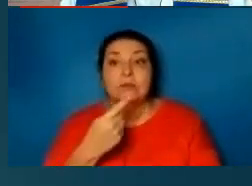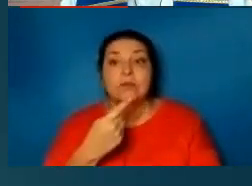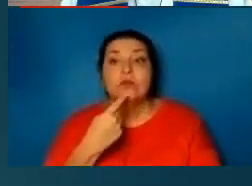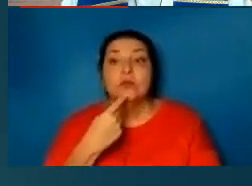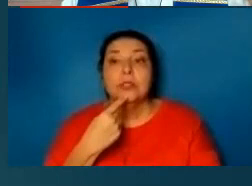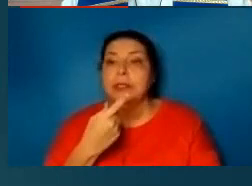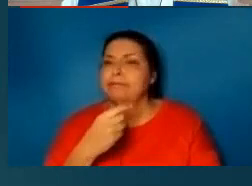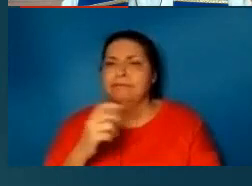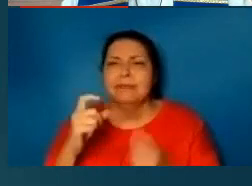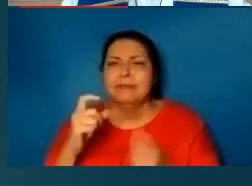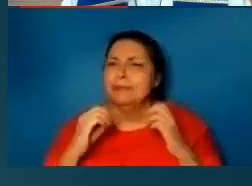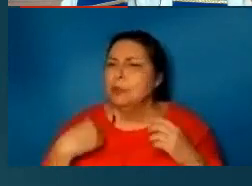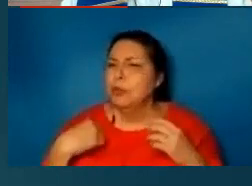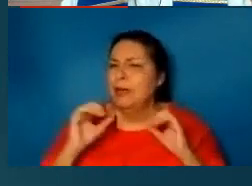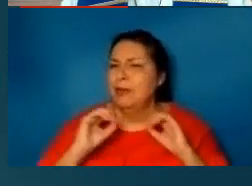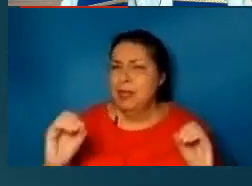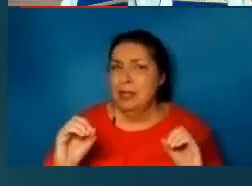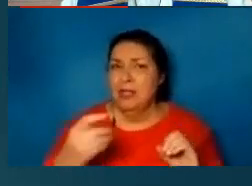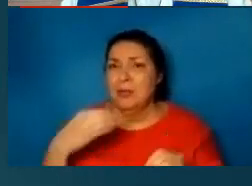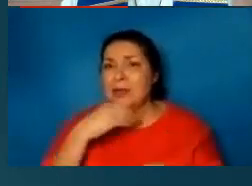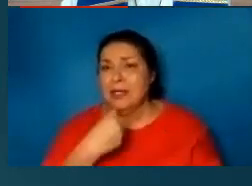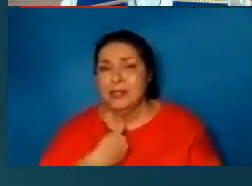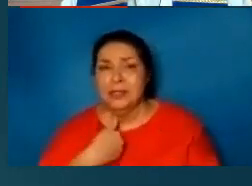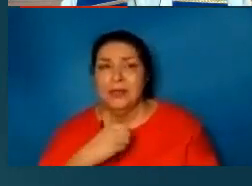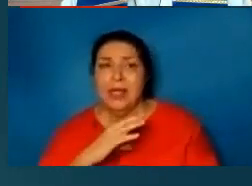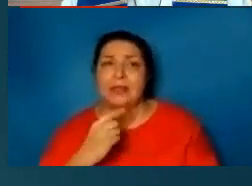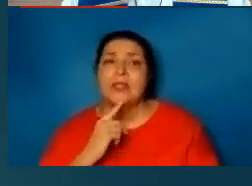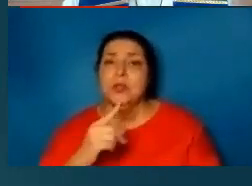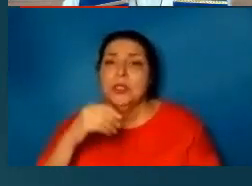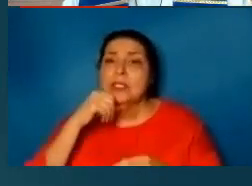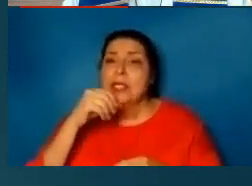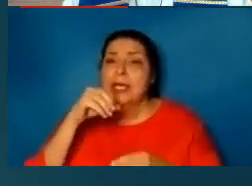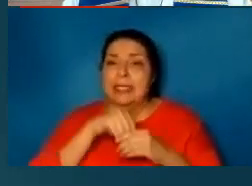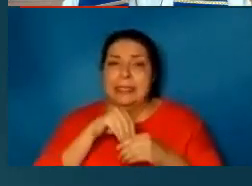have no sin, we deceive ourselves, And the truth is not in us.